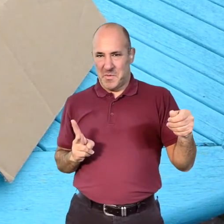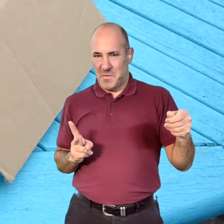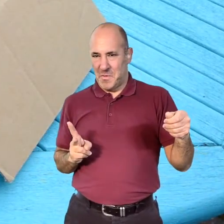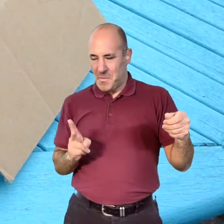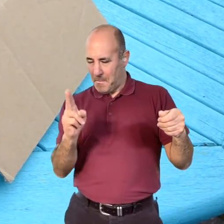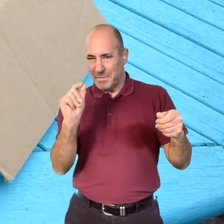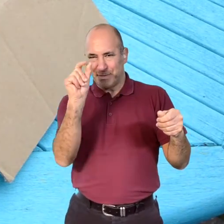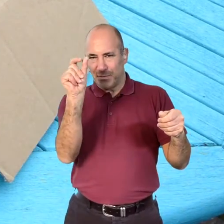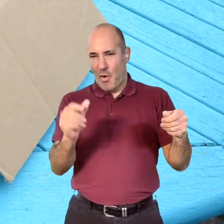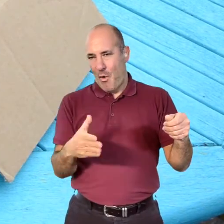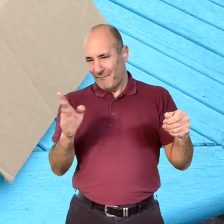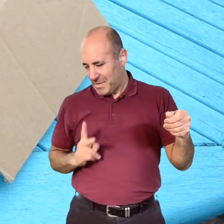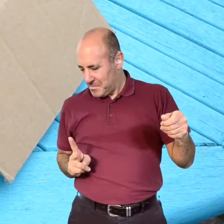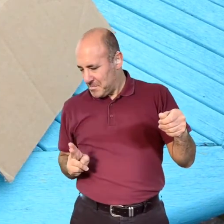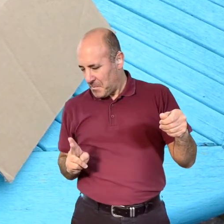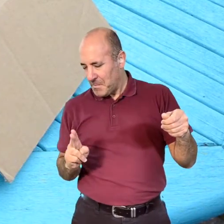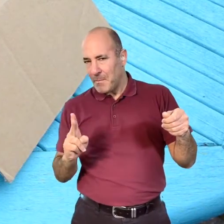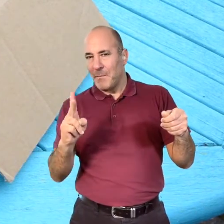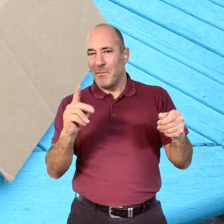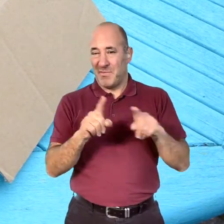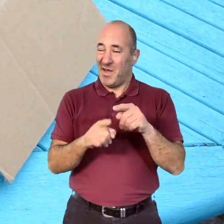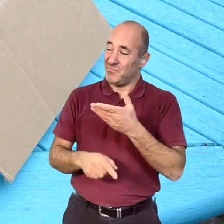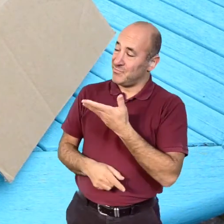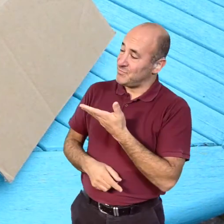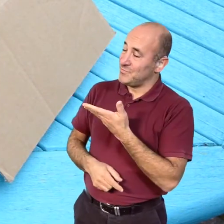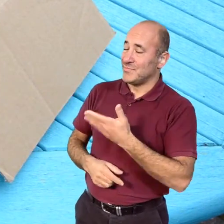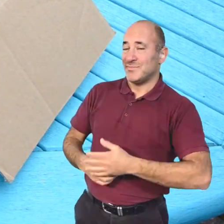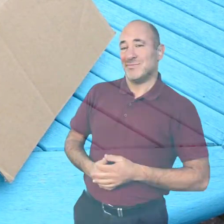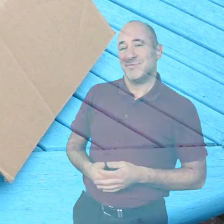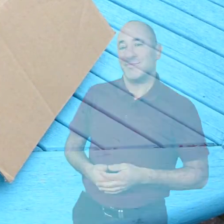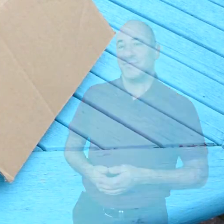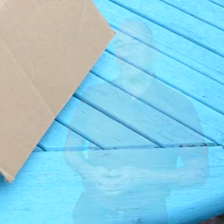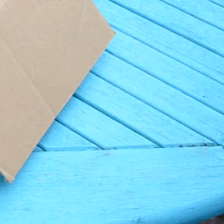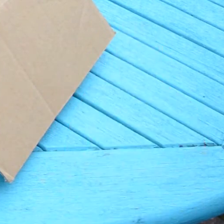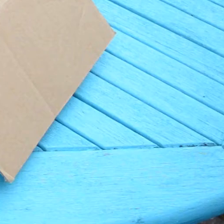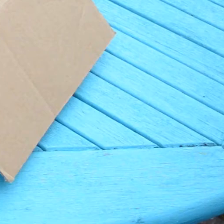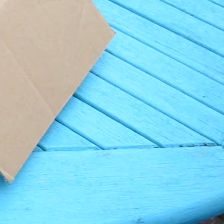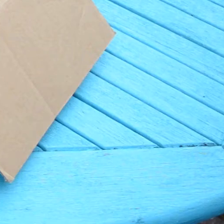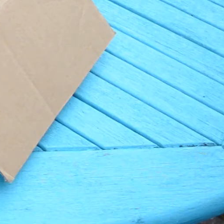scissors and I'm going to cut a bit off the end.